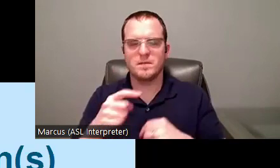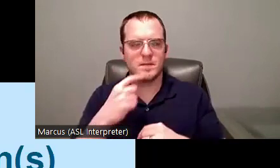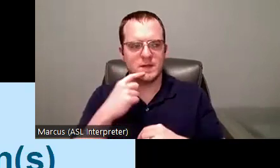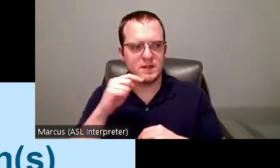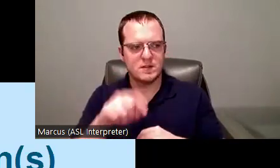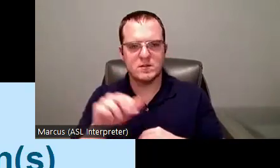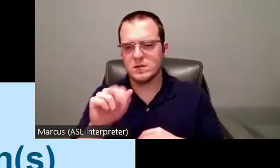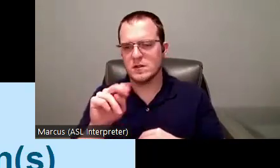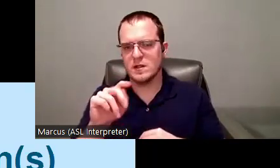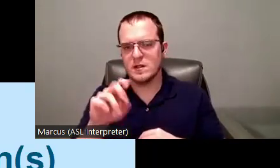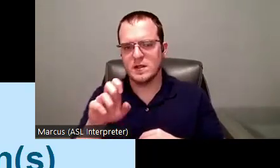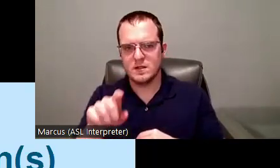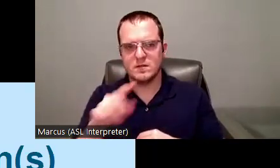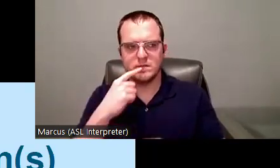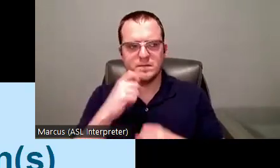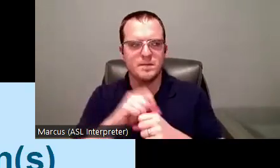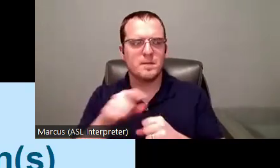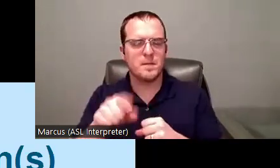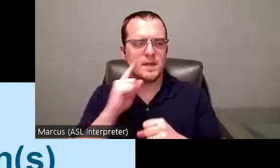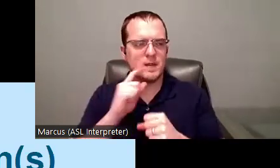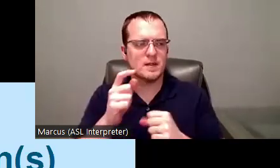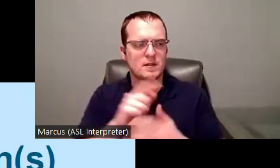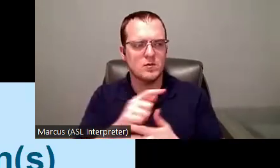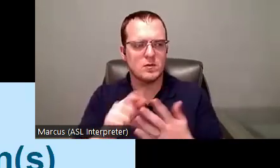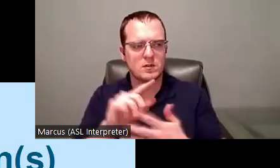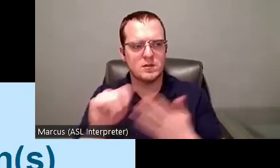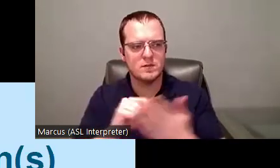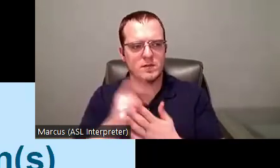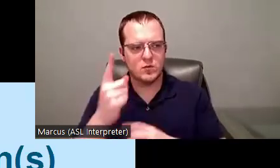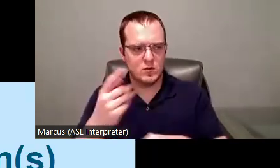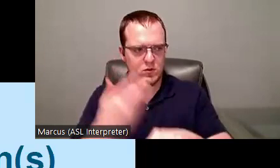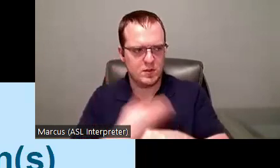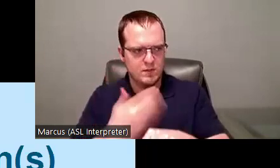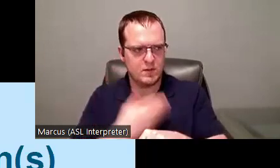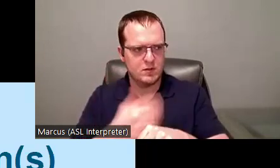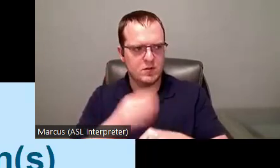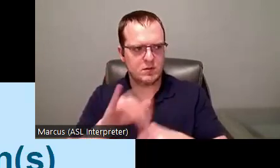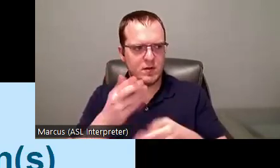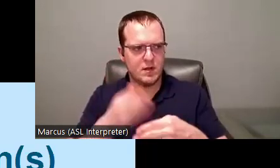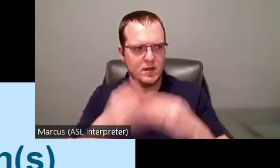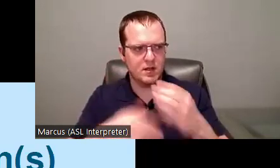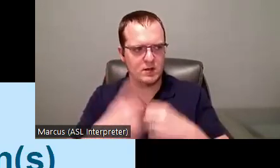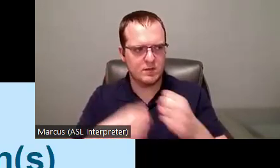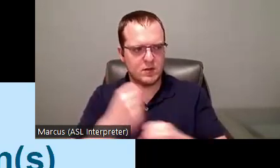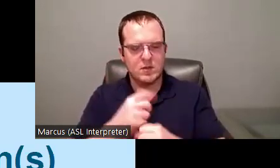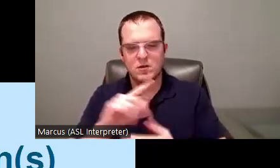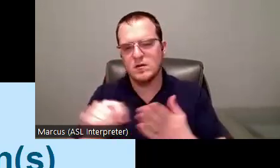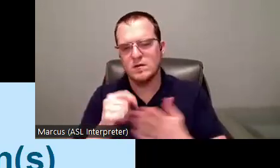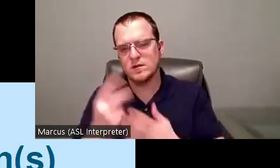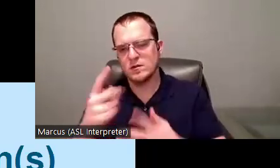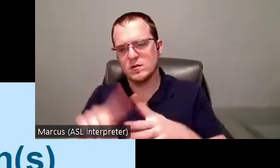Annette's voice. The sequence is to complete the phase 1 renovations by the end of the year, and phase 2 to begin